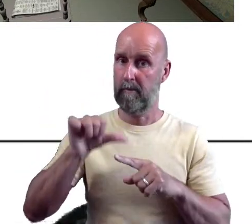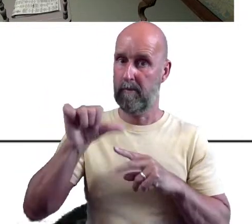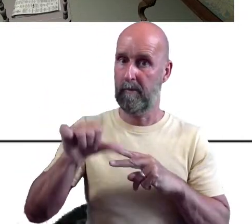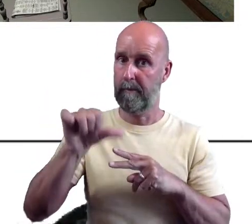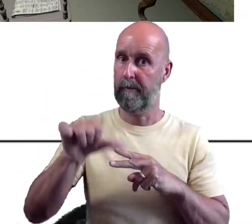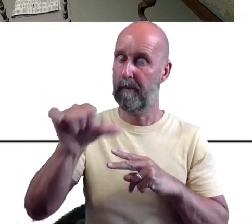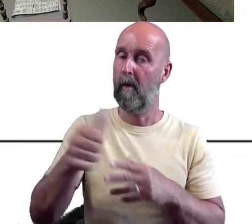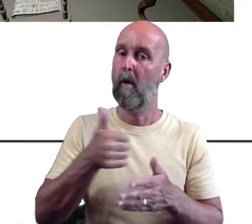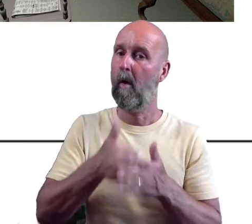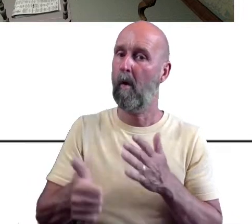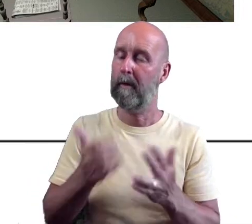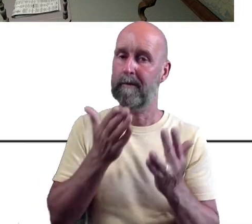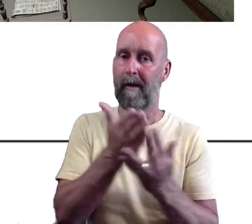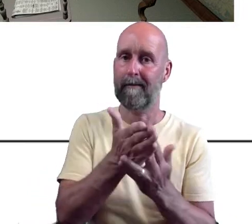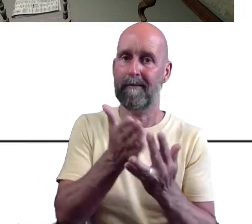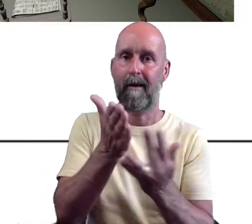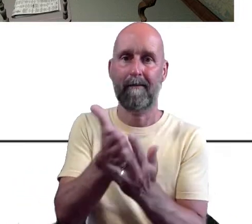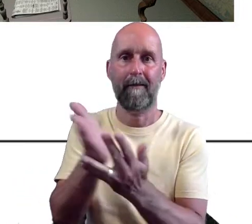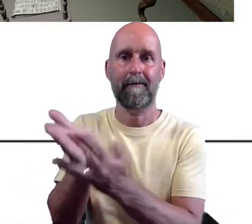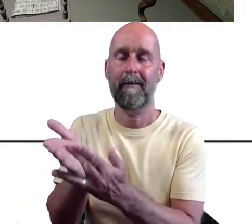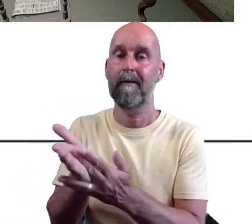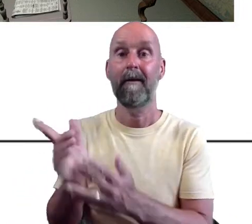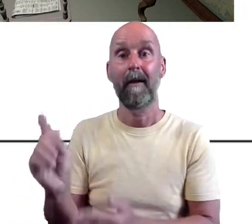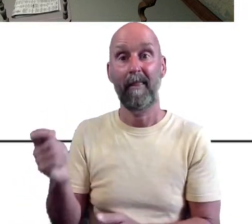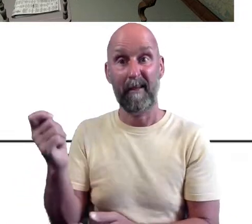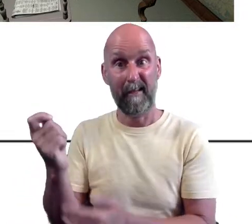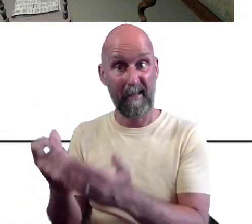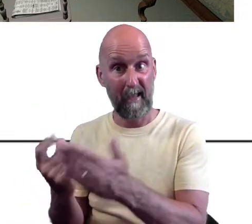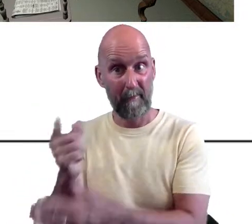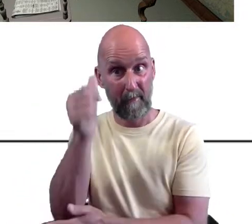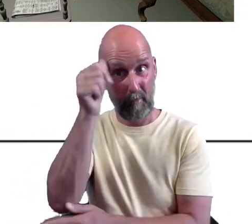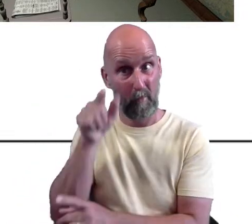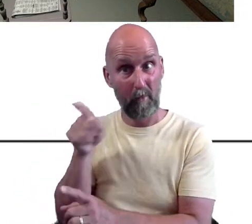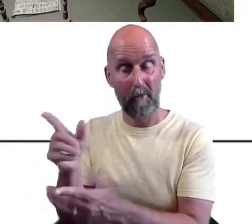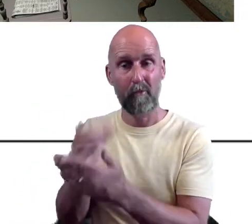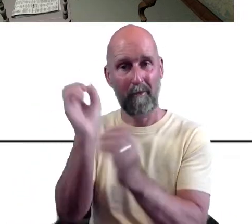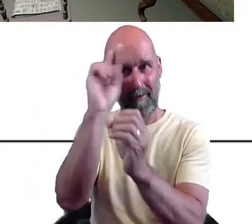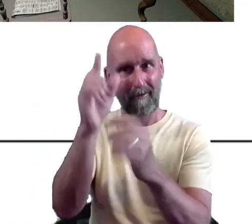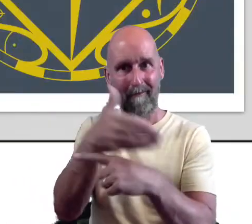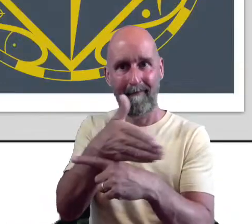most accessible ones, the key events the players need to be aware of to make sense of the world.